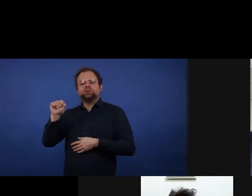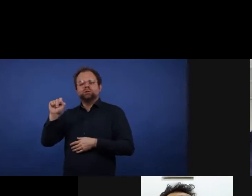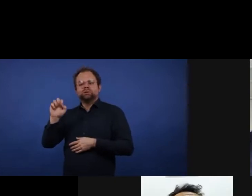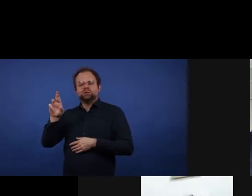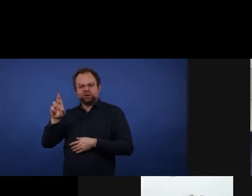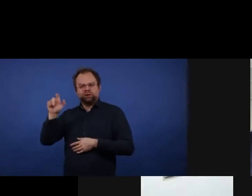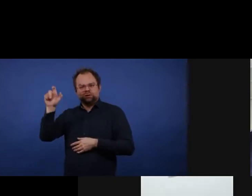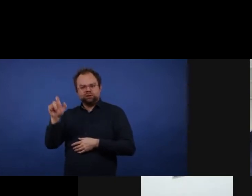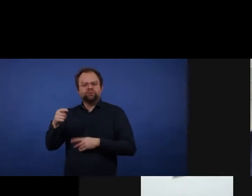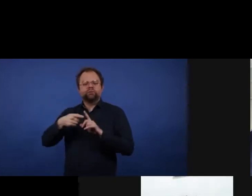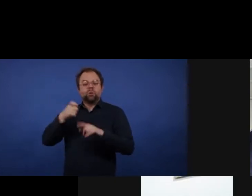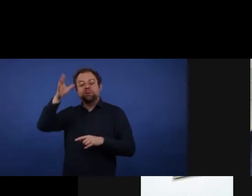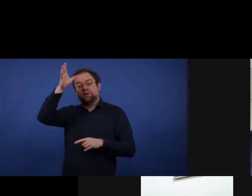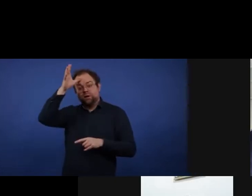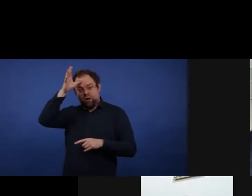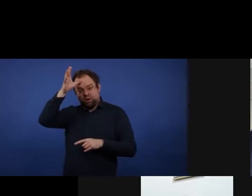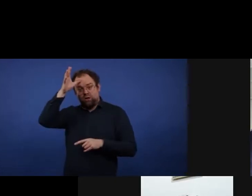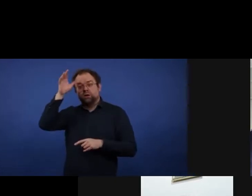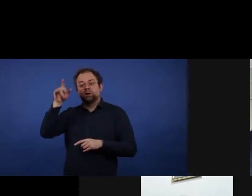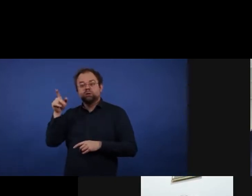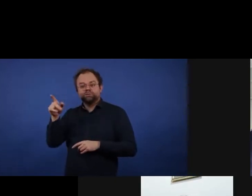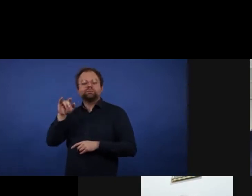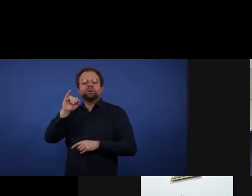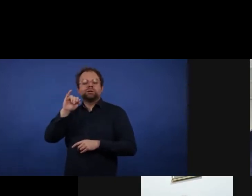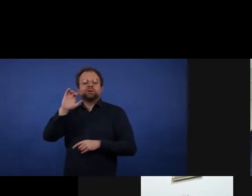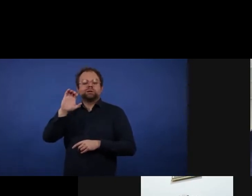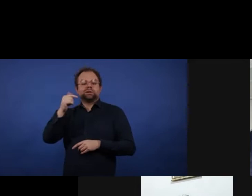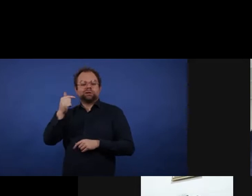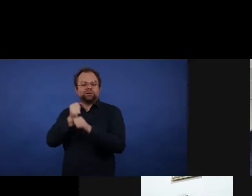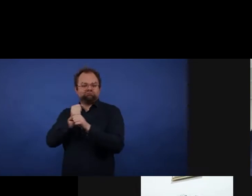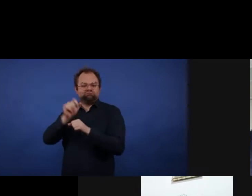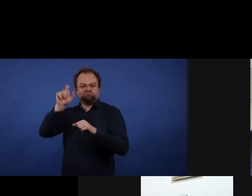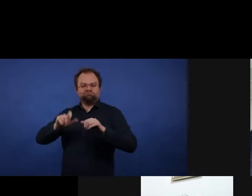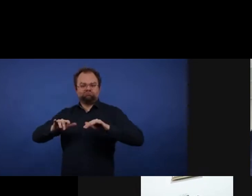And I will let you watch this 2-minute video